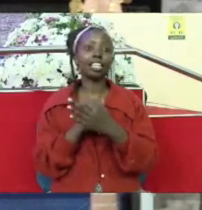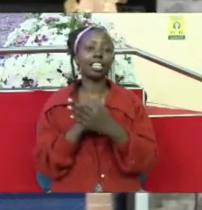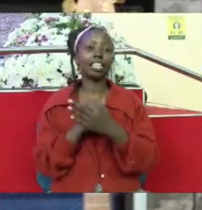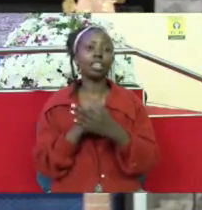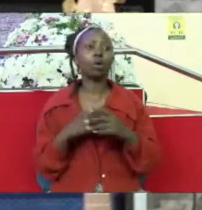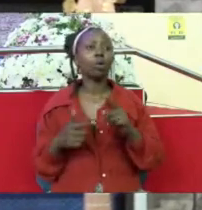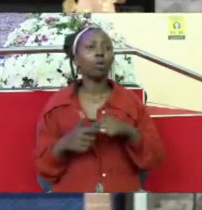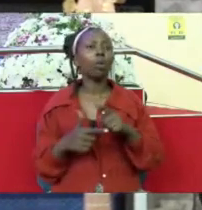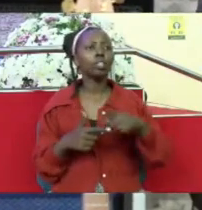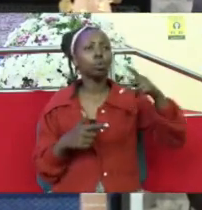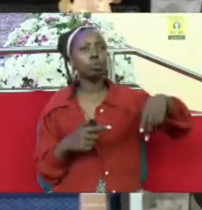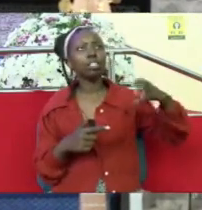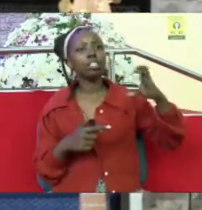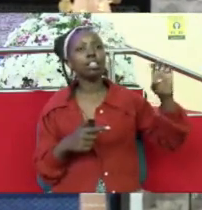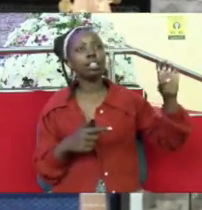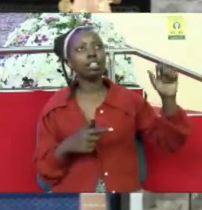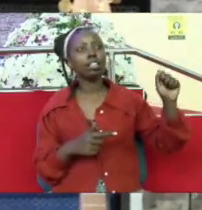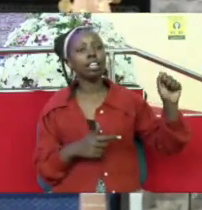PCA. And